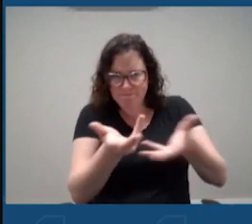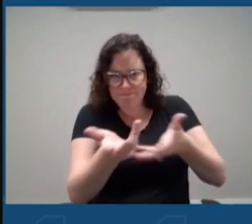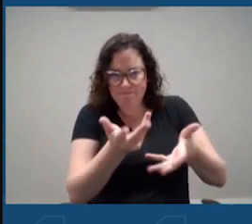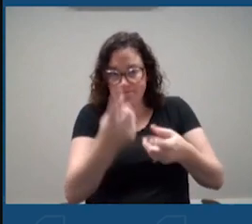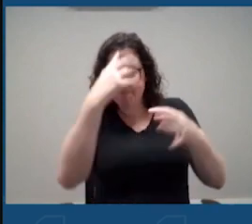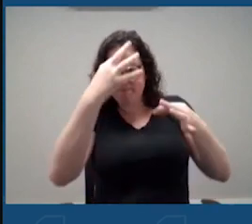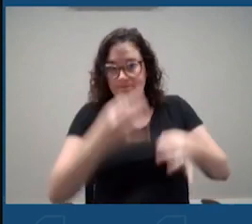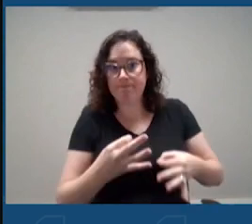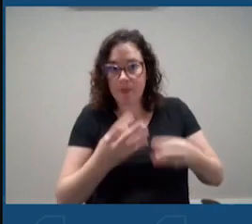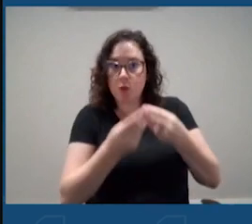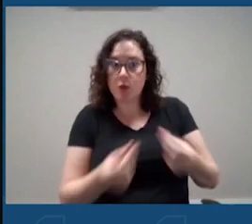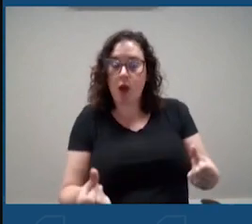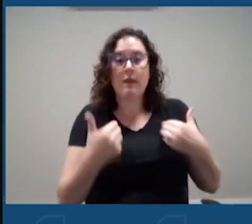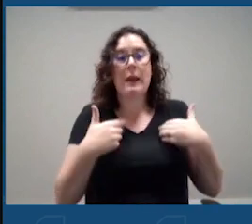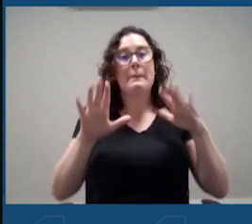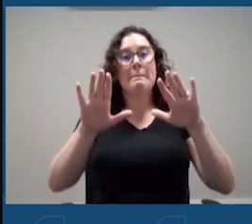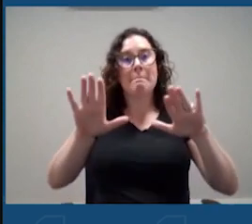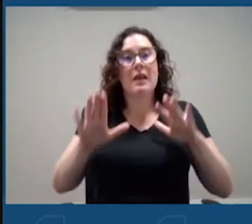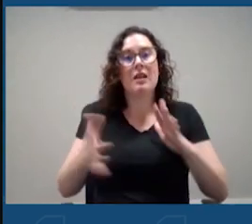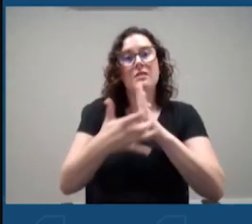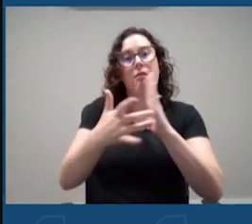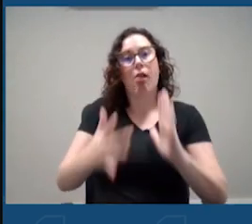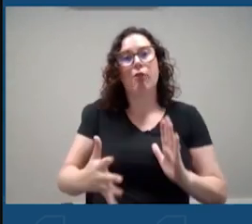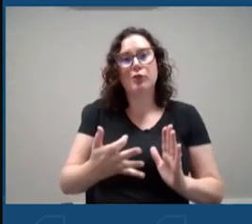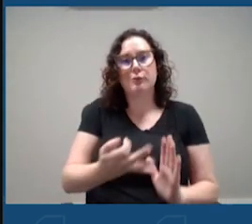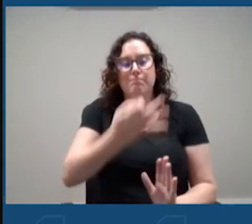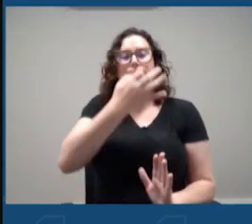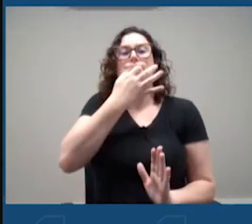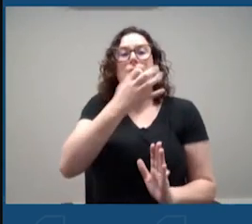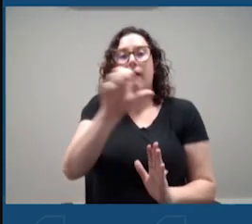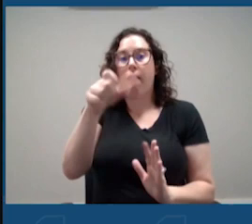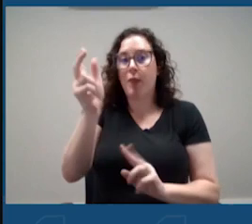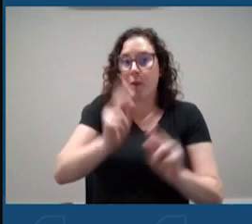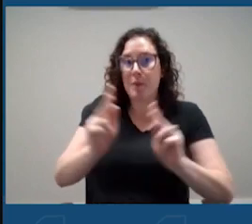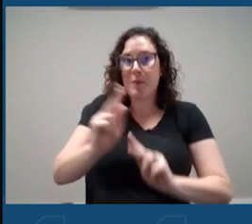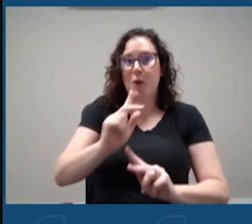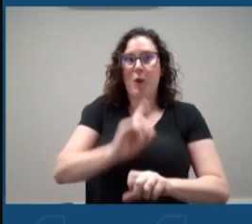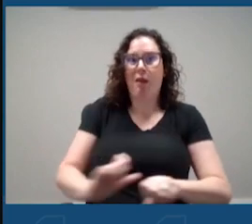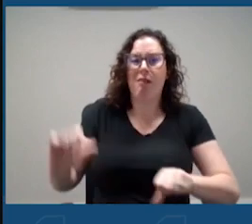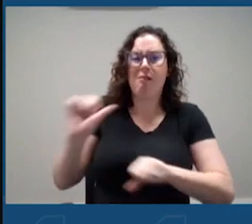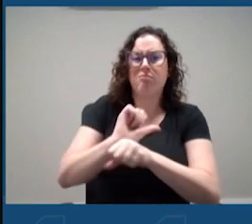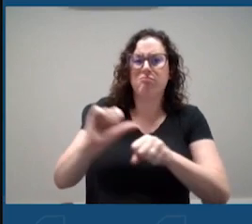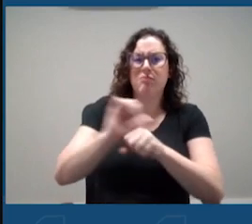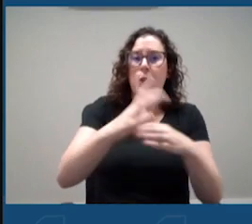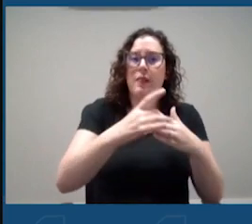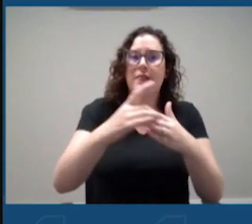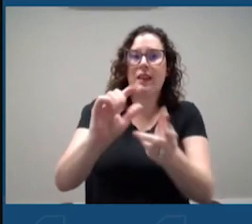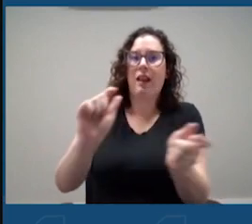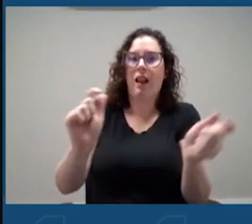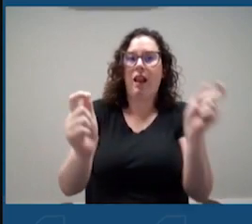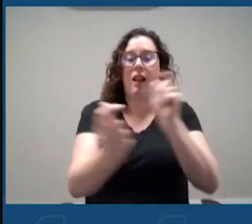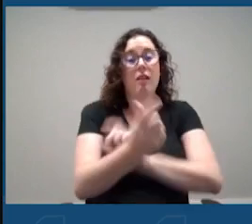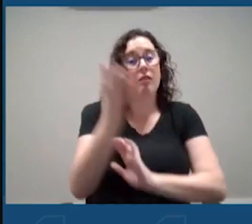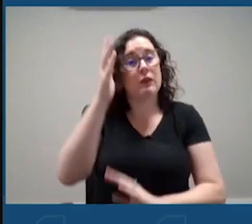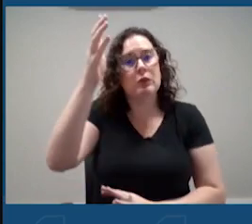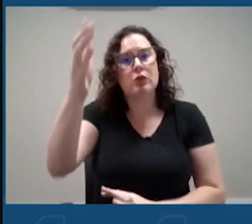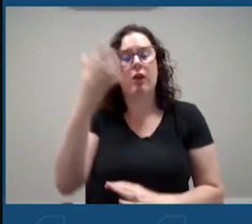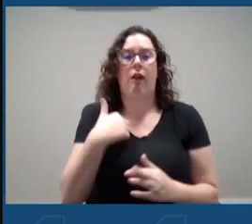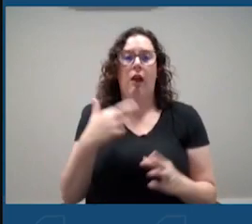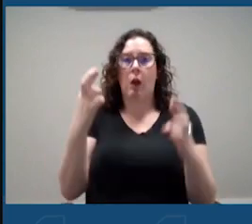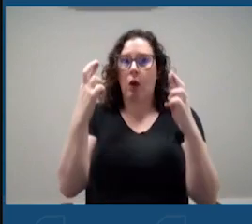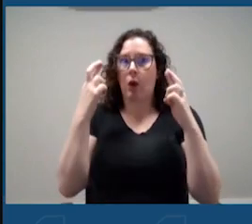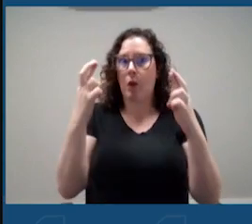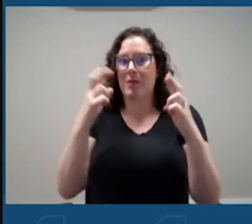technologists and others who are really working hard to lead us to a different future. And that's what I'm hoping with what I just spoke about, a